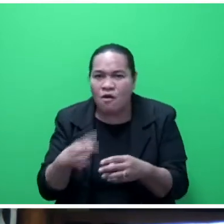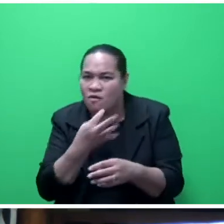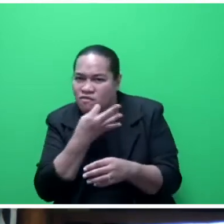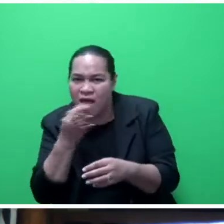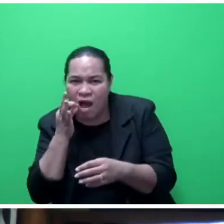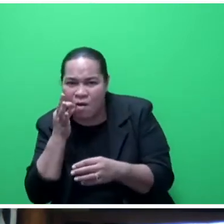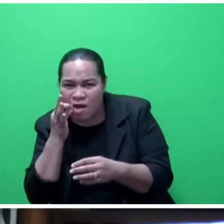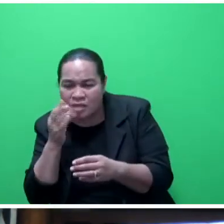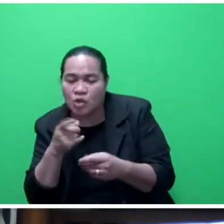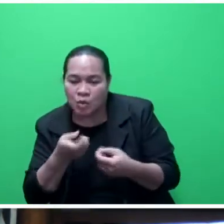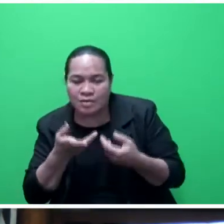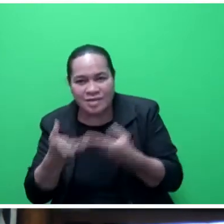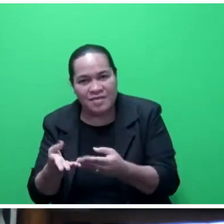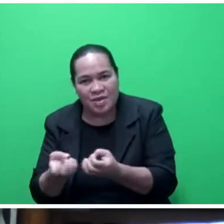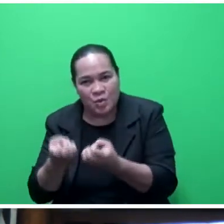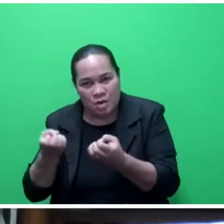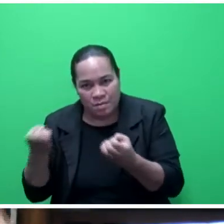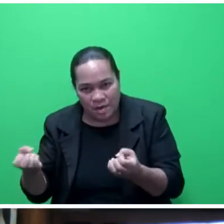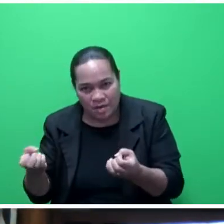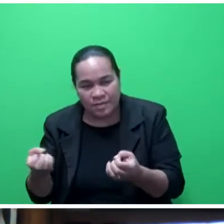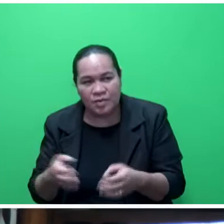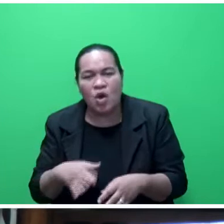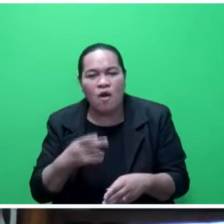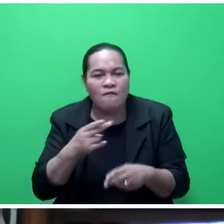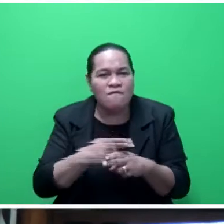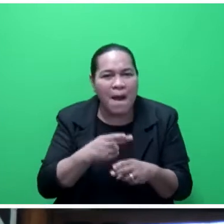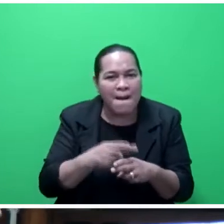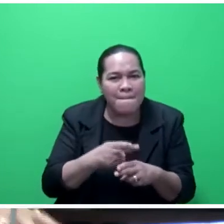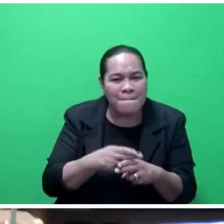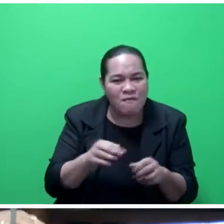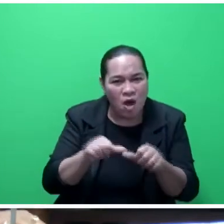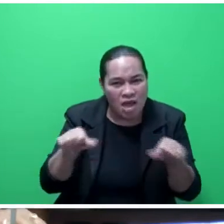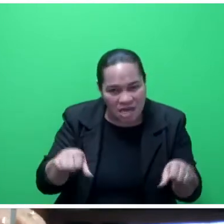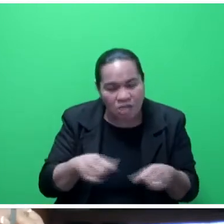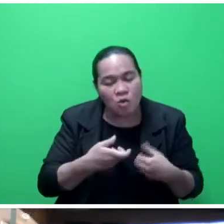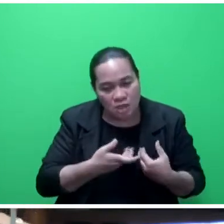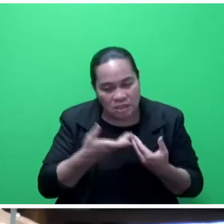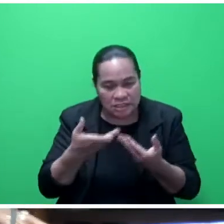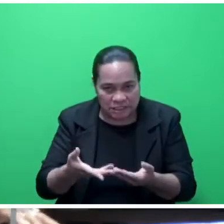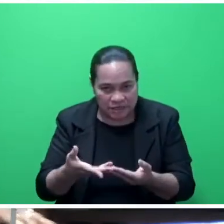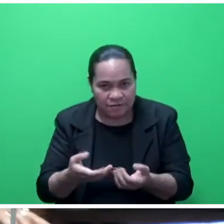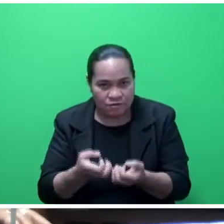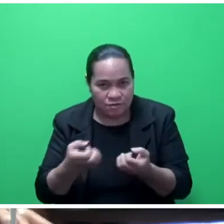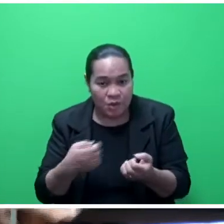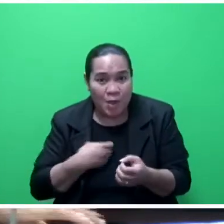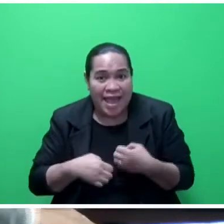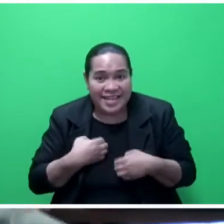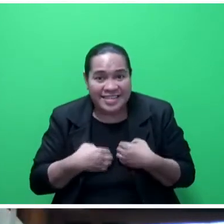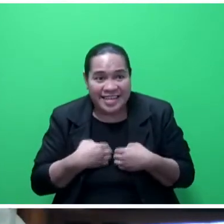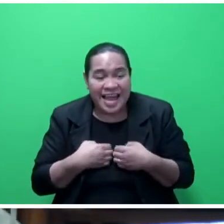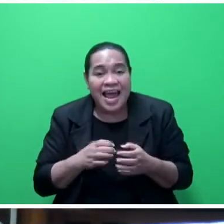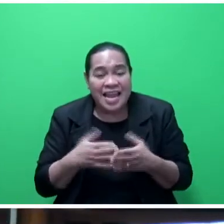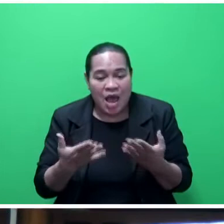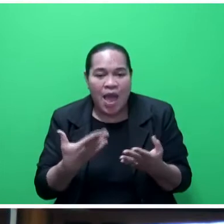provide them with nursery material, or they require farm tools for agriculture. So, Mr. Speaker, overall we're very excited that we now have a